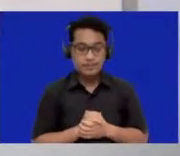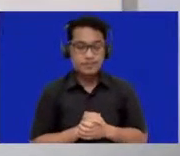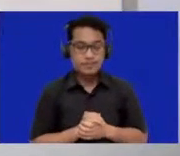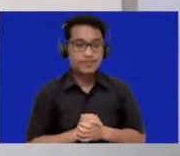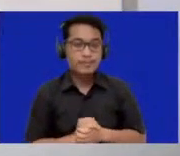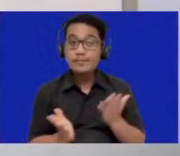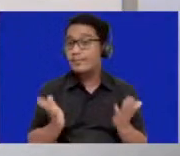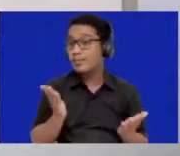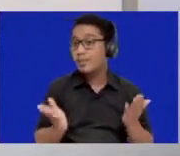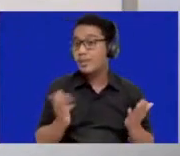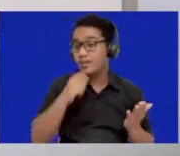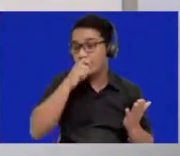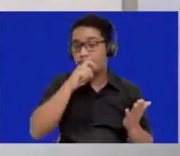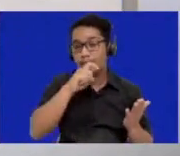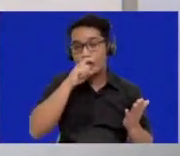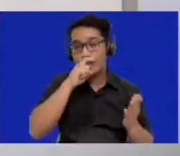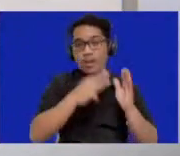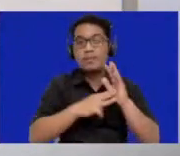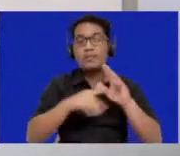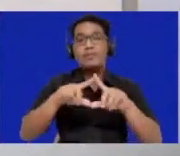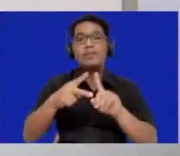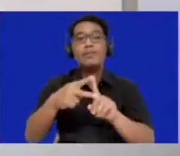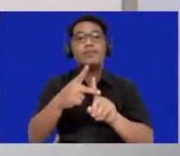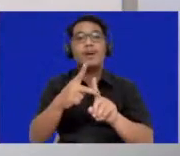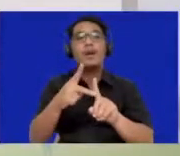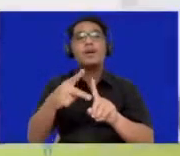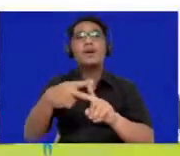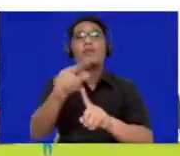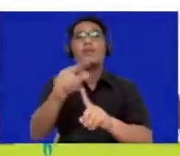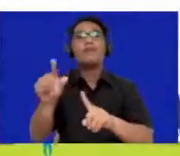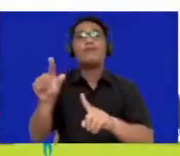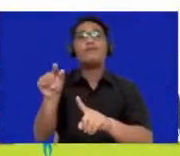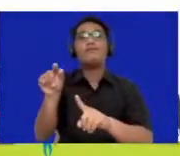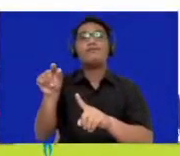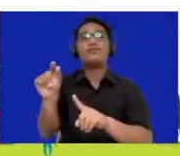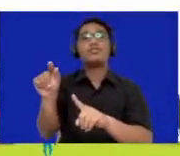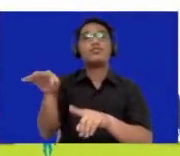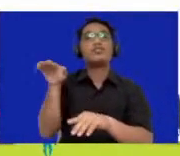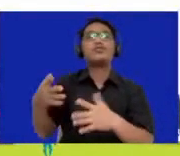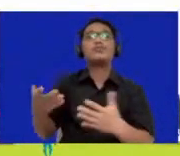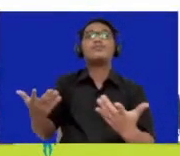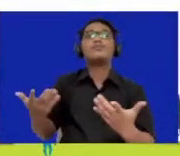about Bangladesh? Does Bangladesh have a particular strategy for regeneration?